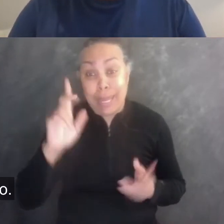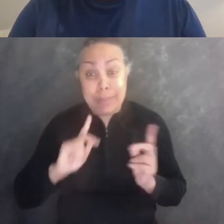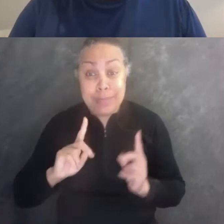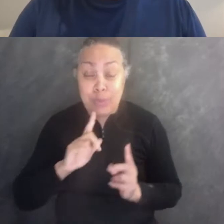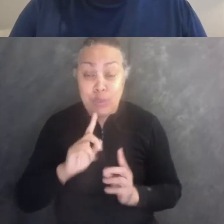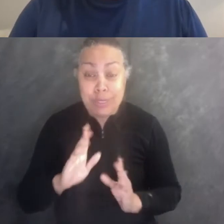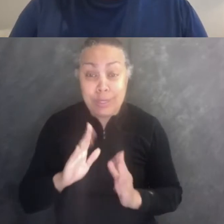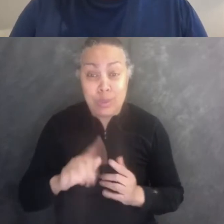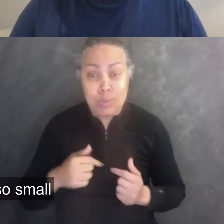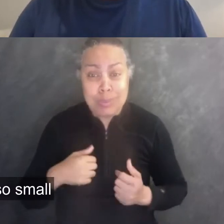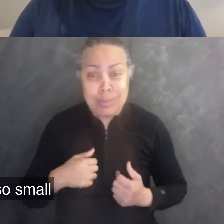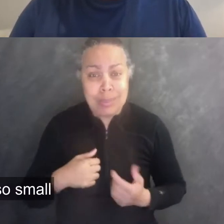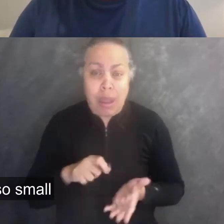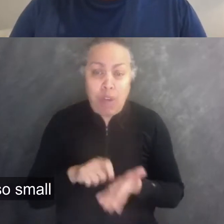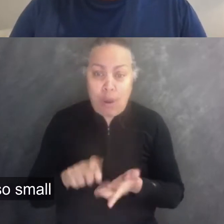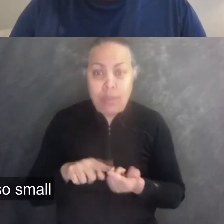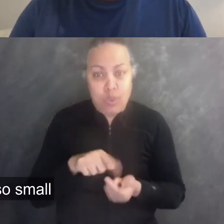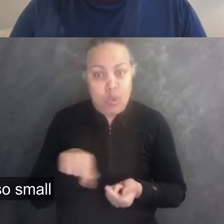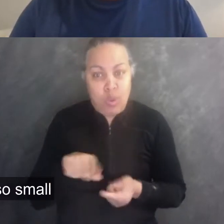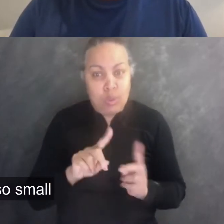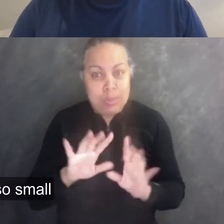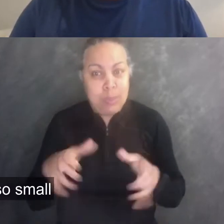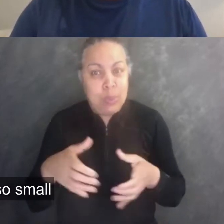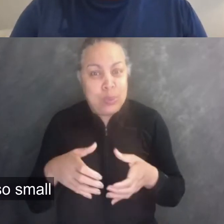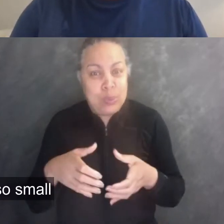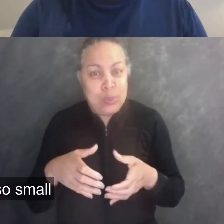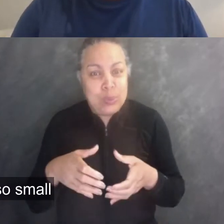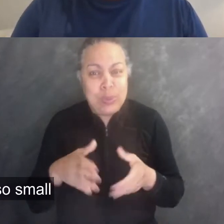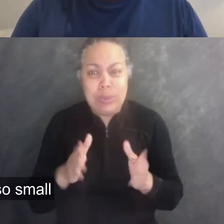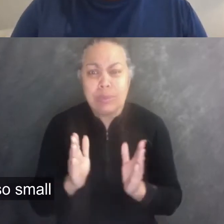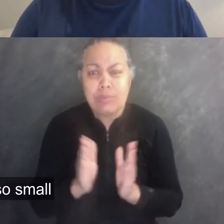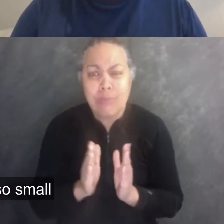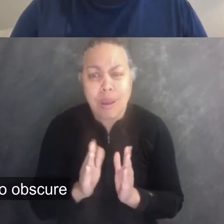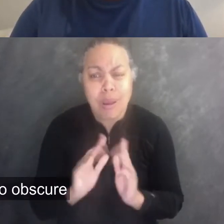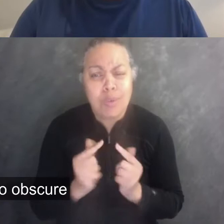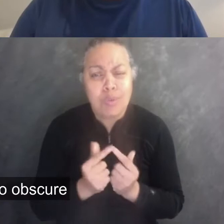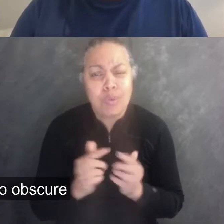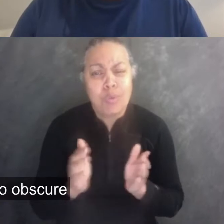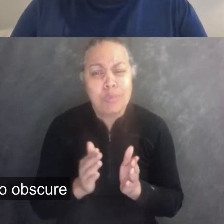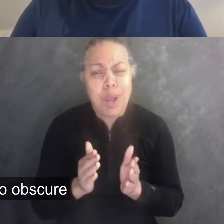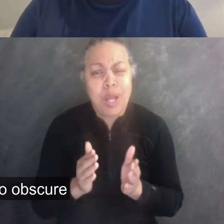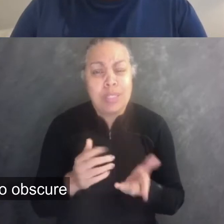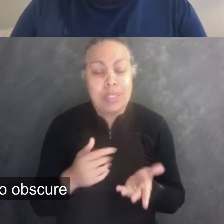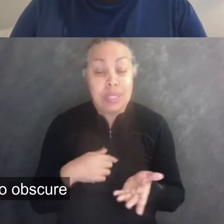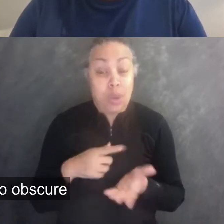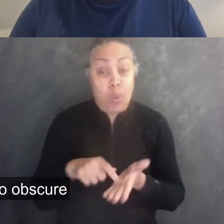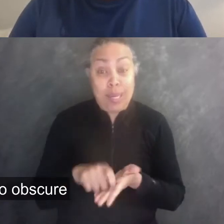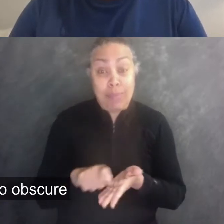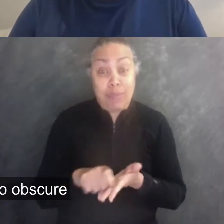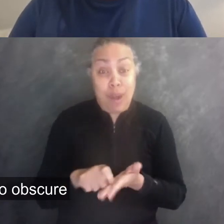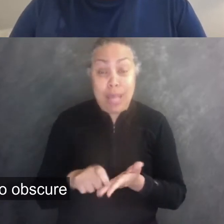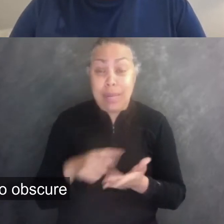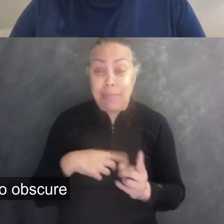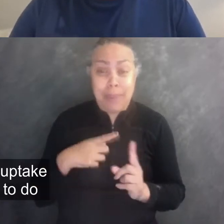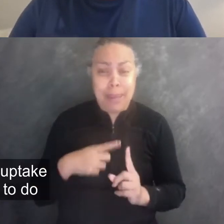to, and that audience is so small, and the points may be so